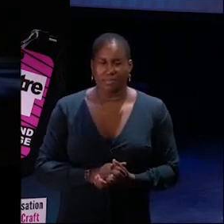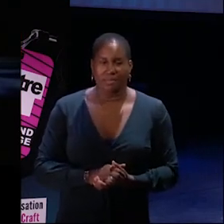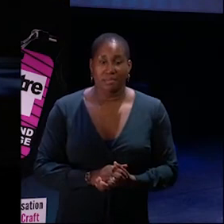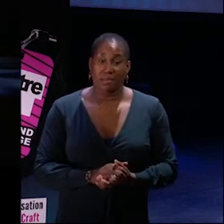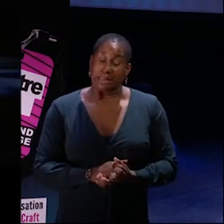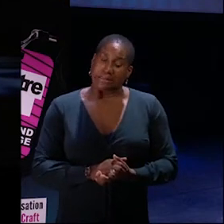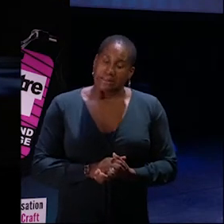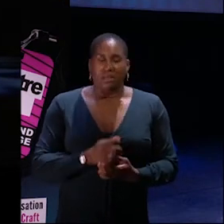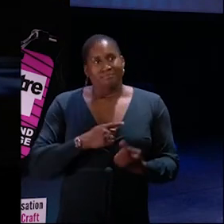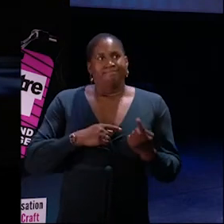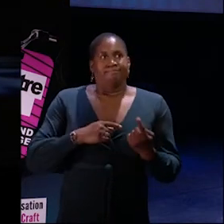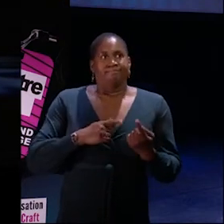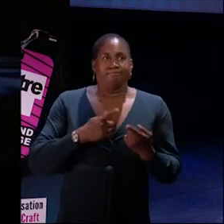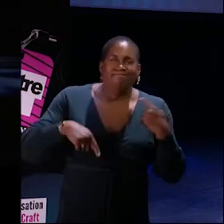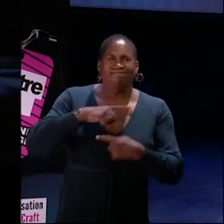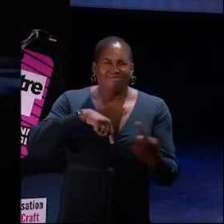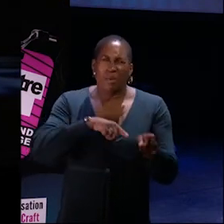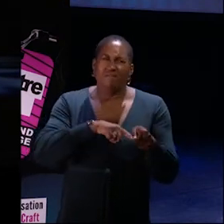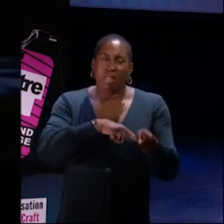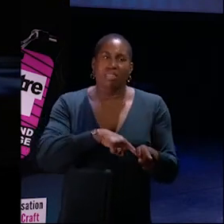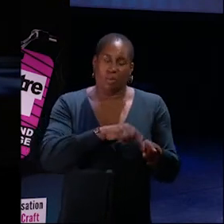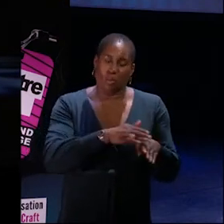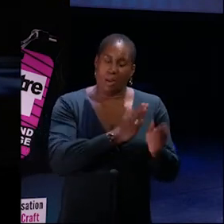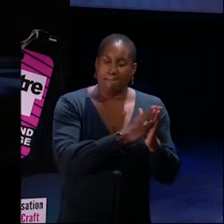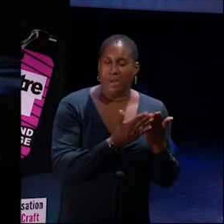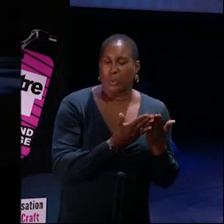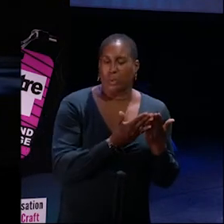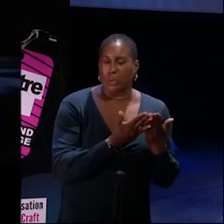We're again sort of trying to follow the Green Book,